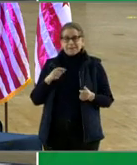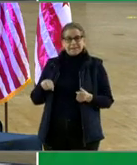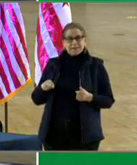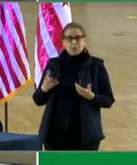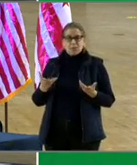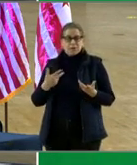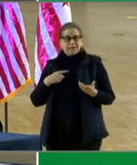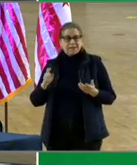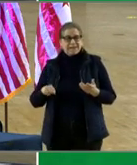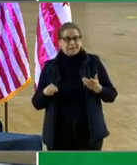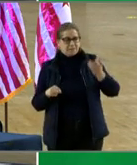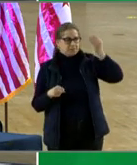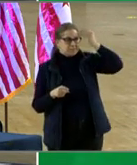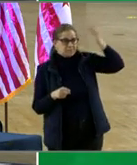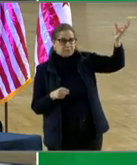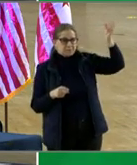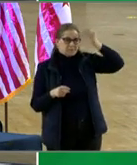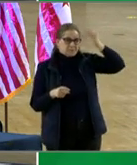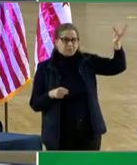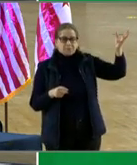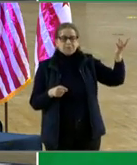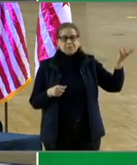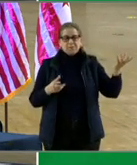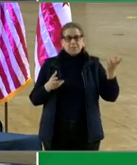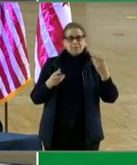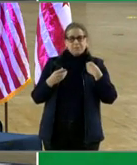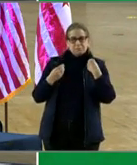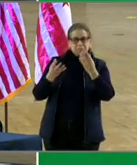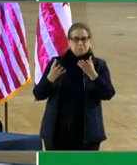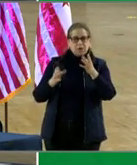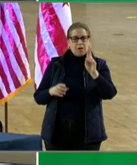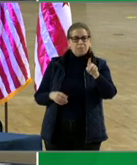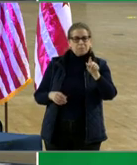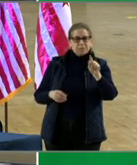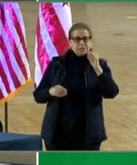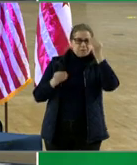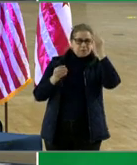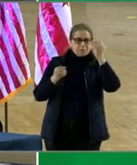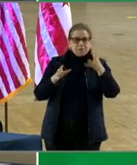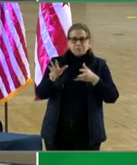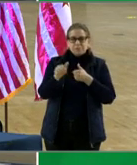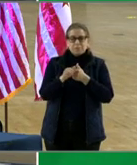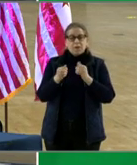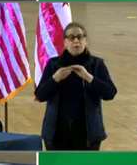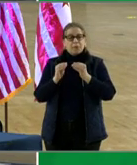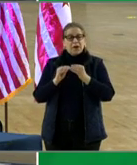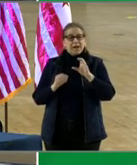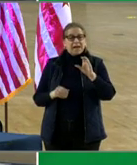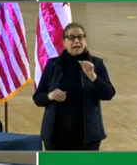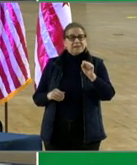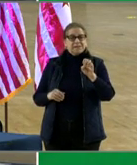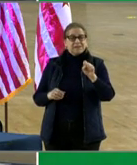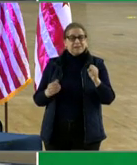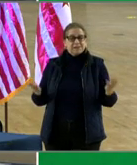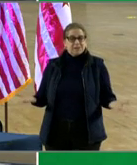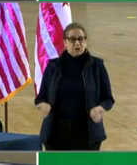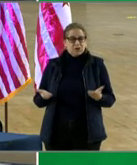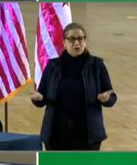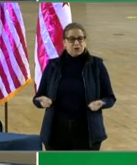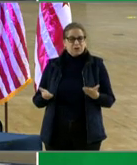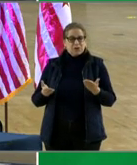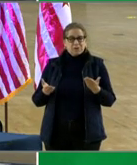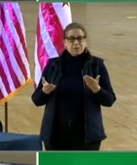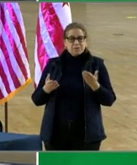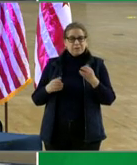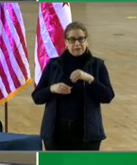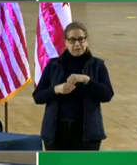you an update not only of what our cases look like in Washington, D.C., but what they look like in the